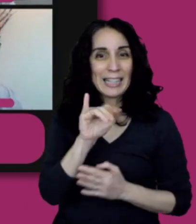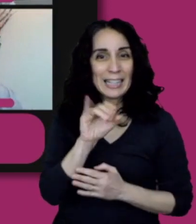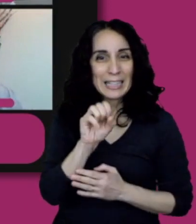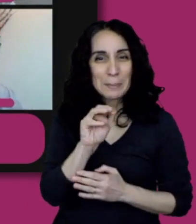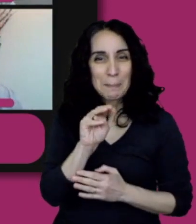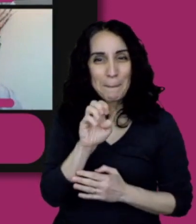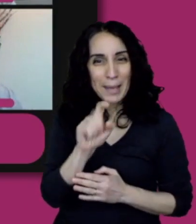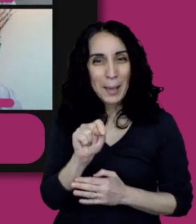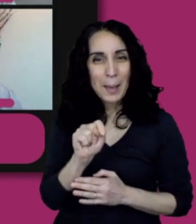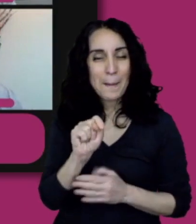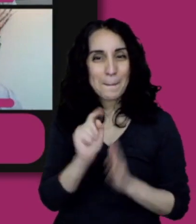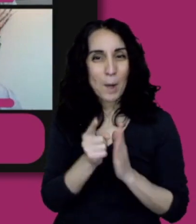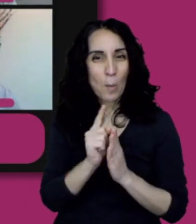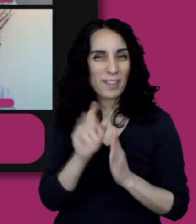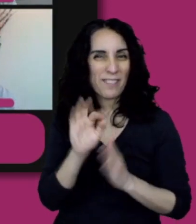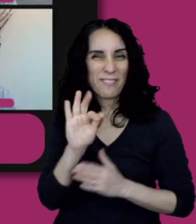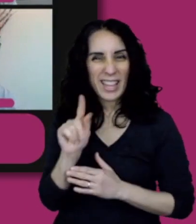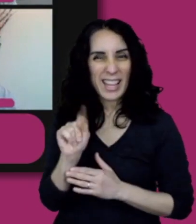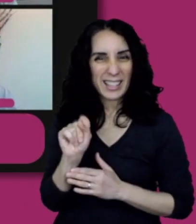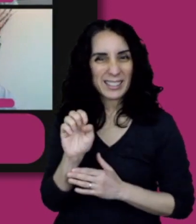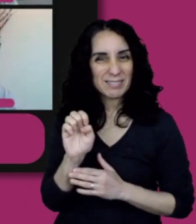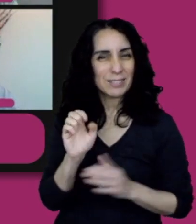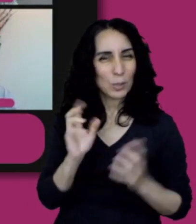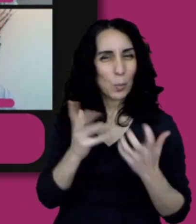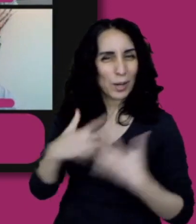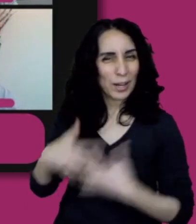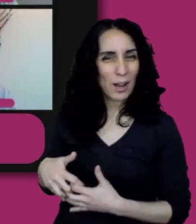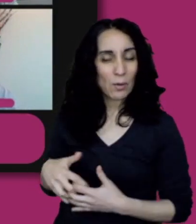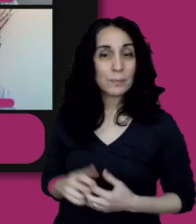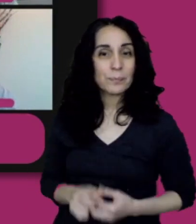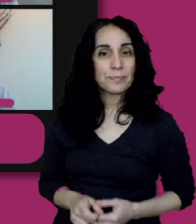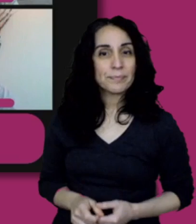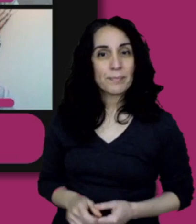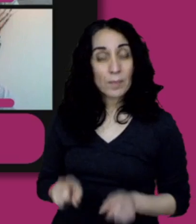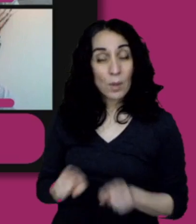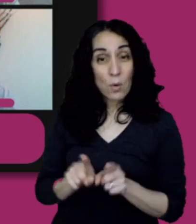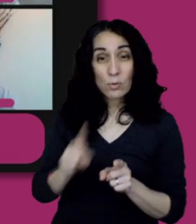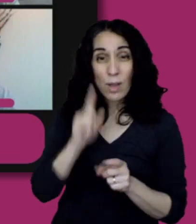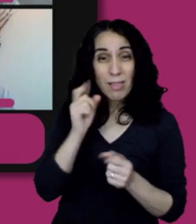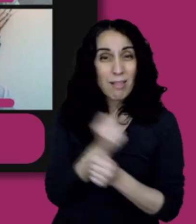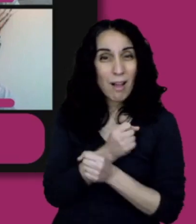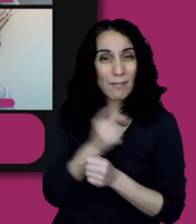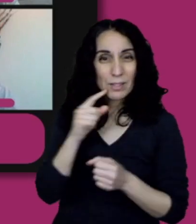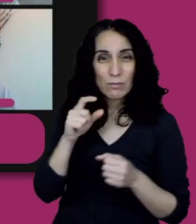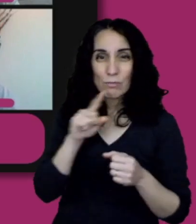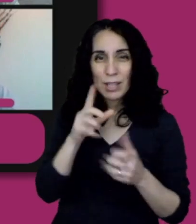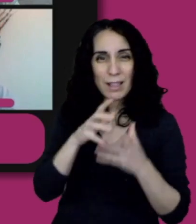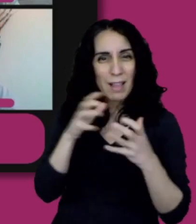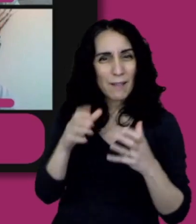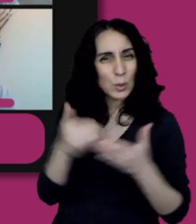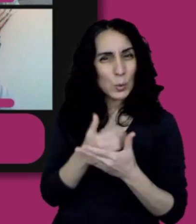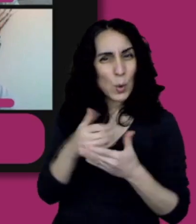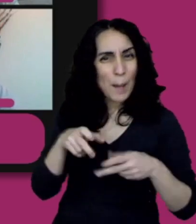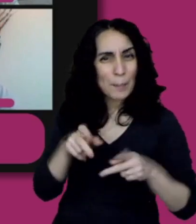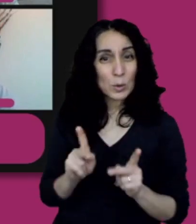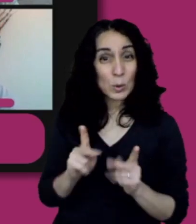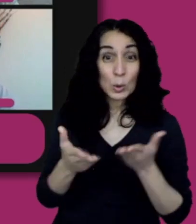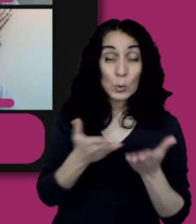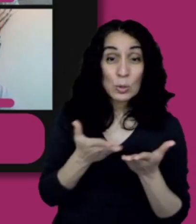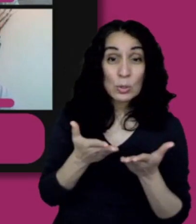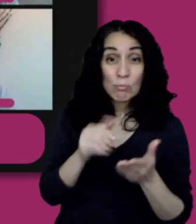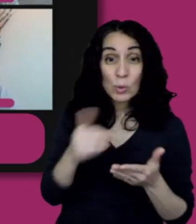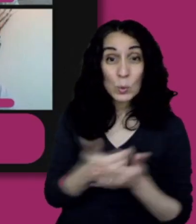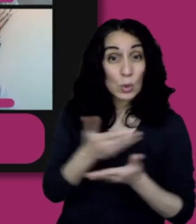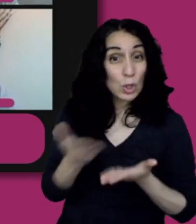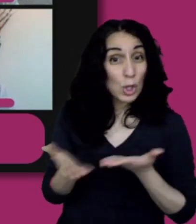moment. But it's very interesting that you should say that. I also love the idea that there are all these new opportunities right now, new